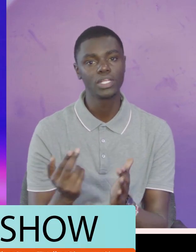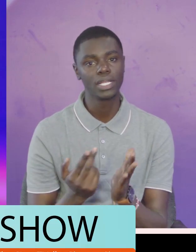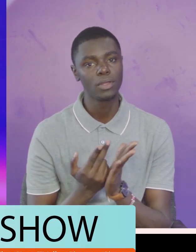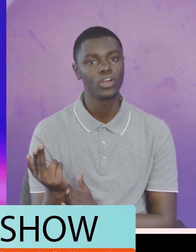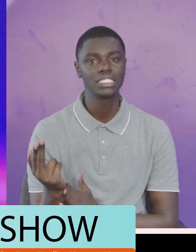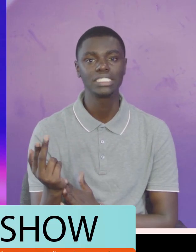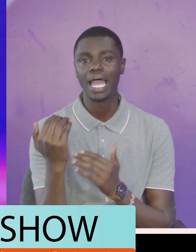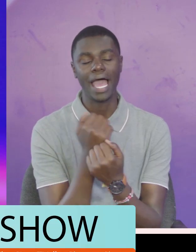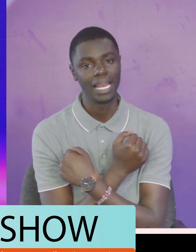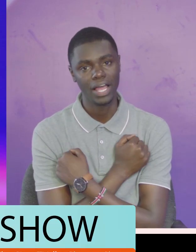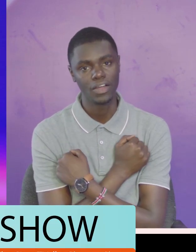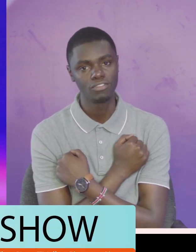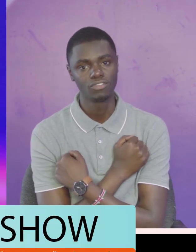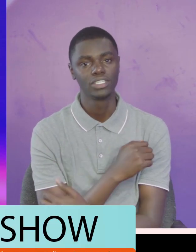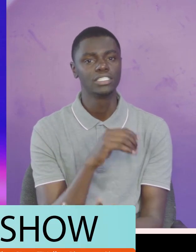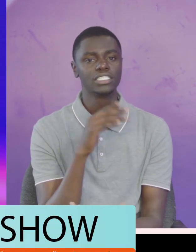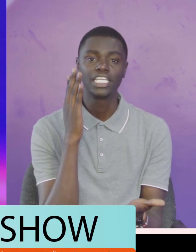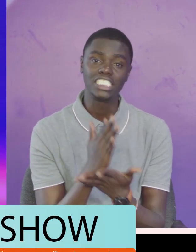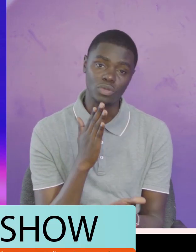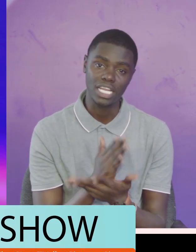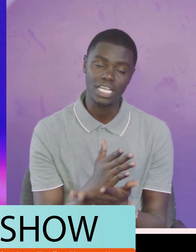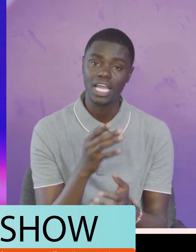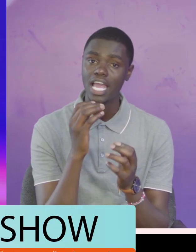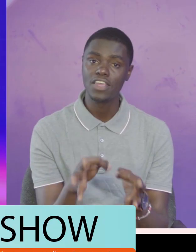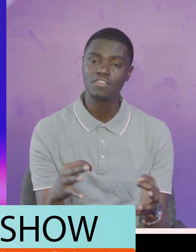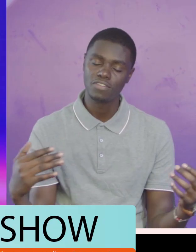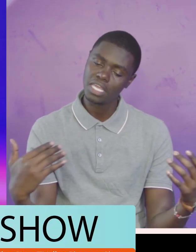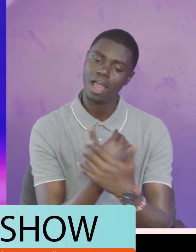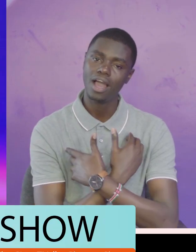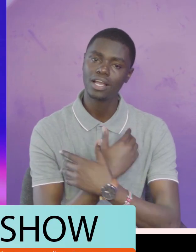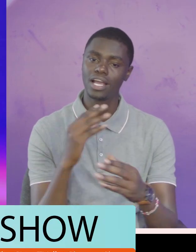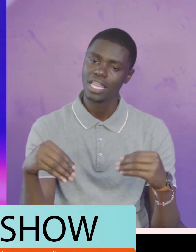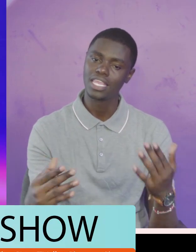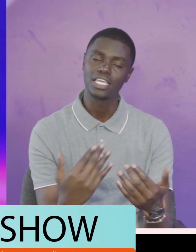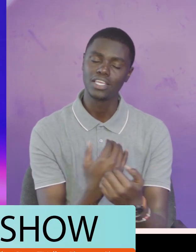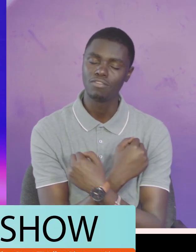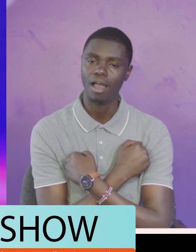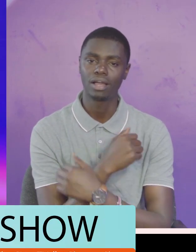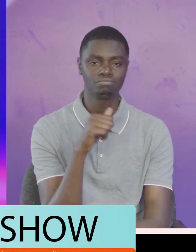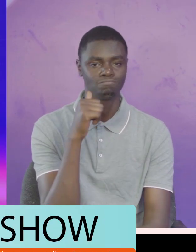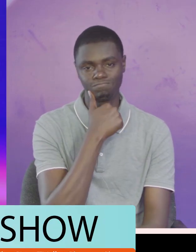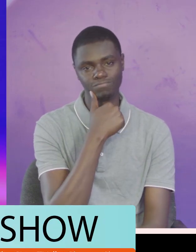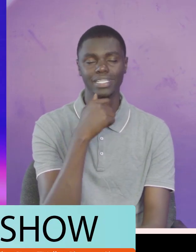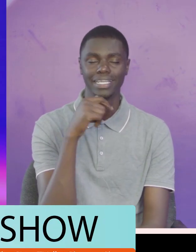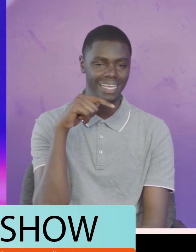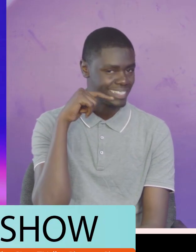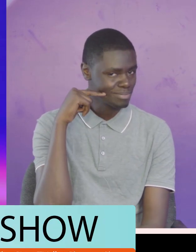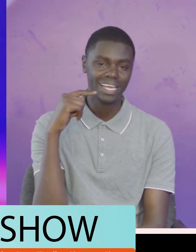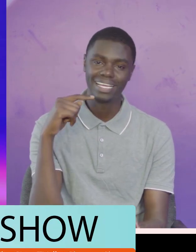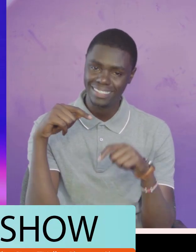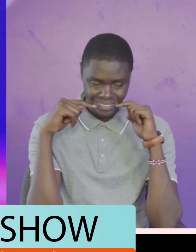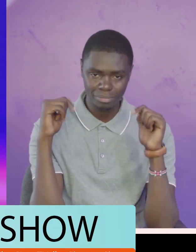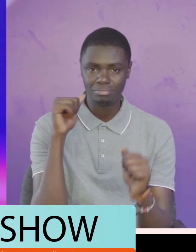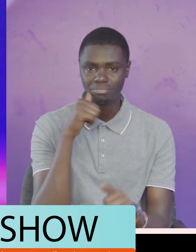honesty. I love their genuineness. When they hug, they give genuine hugs. When they smile, they give genuine